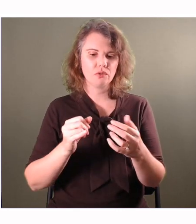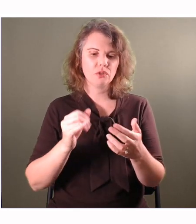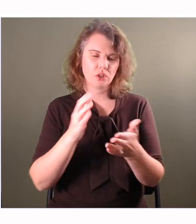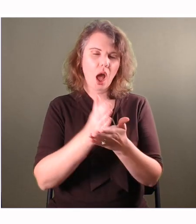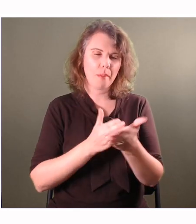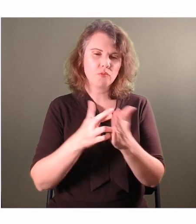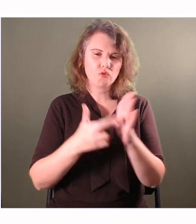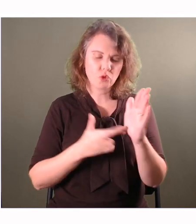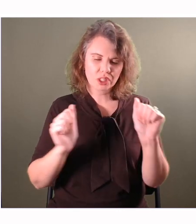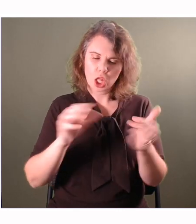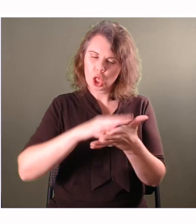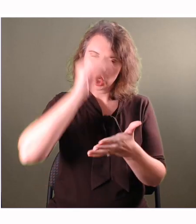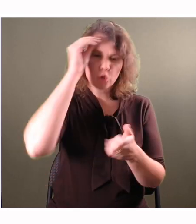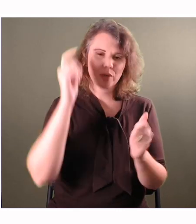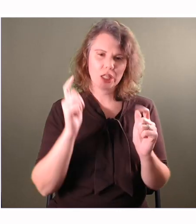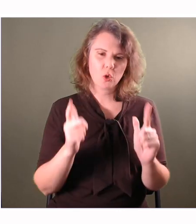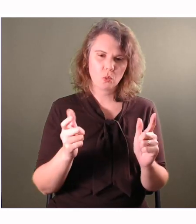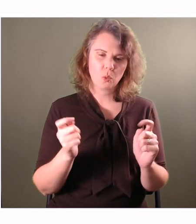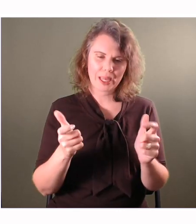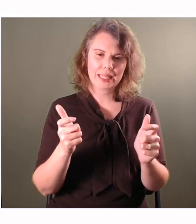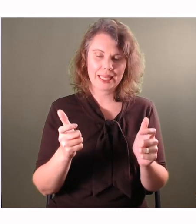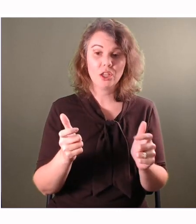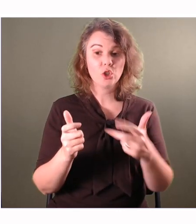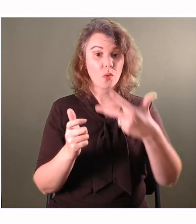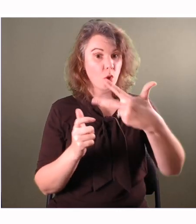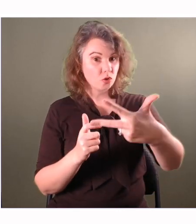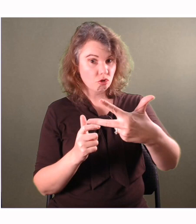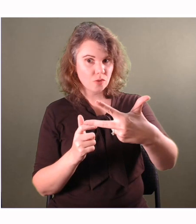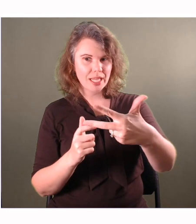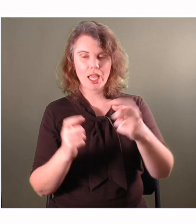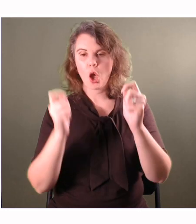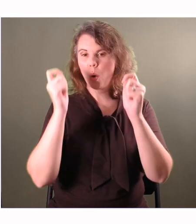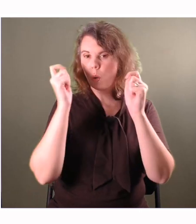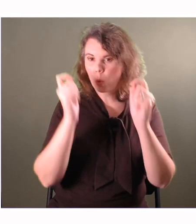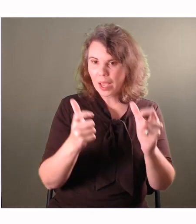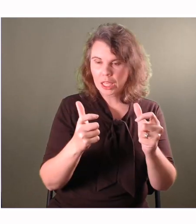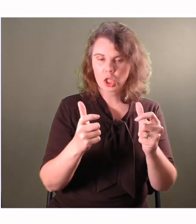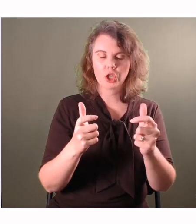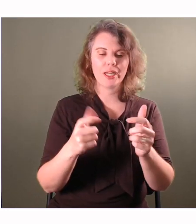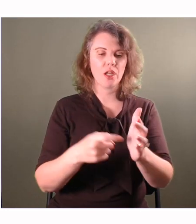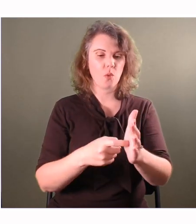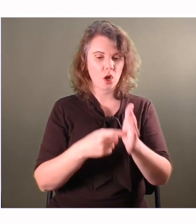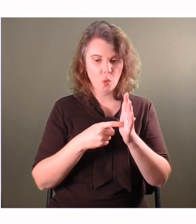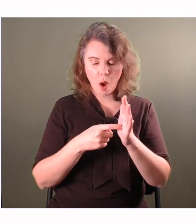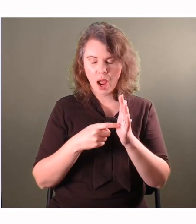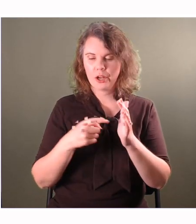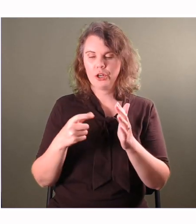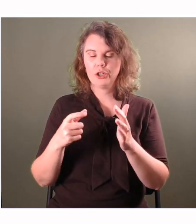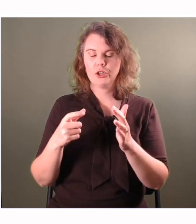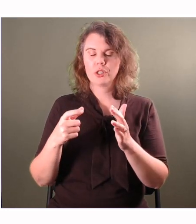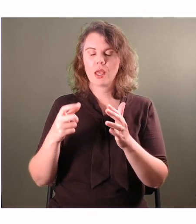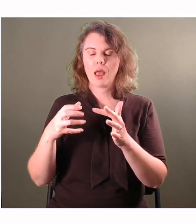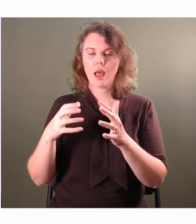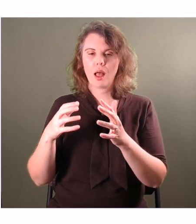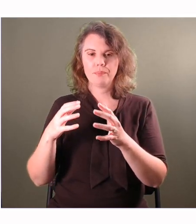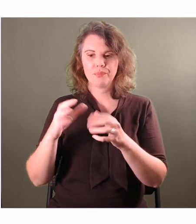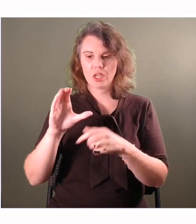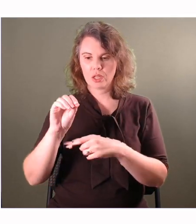quickly. So these 3 learning patterns, quick learning, consolidation-based learning,